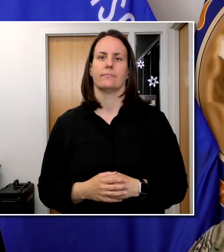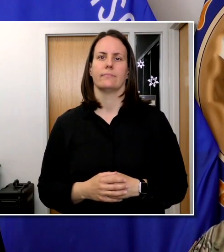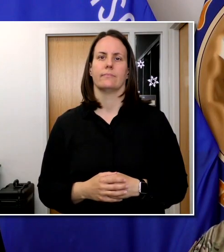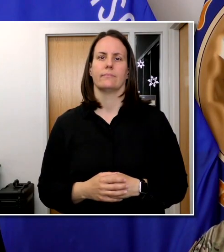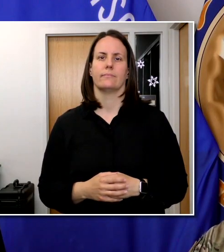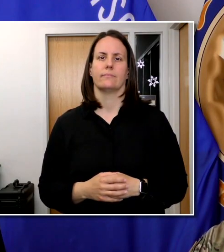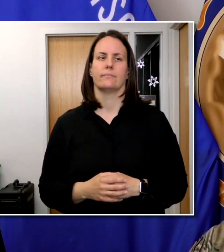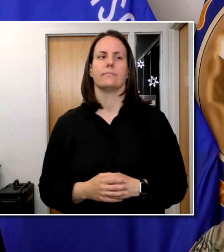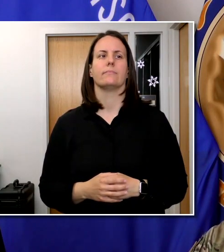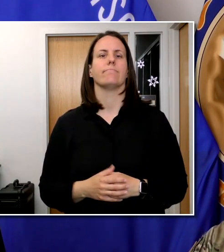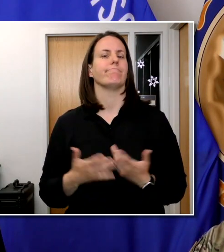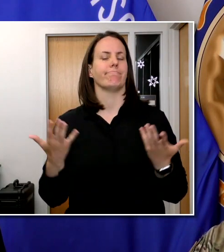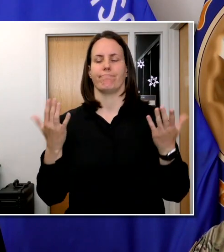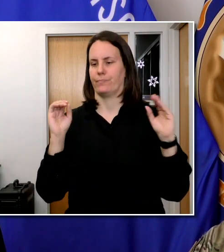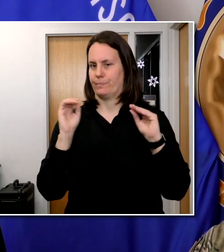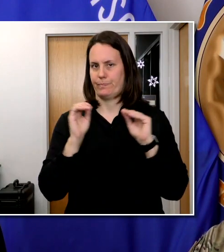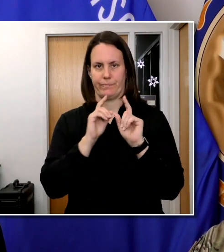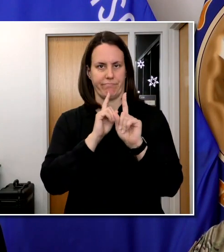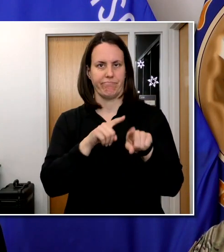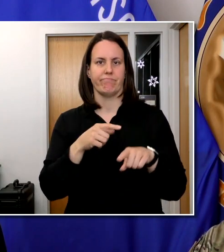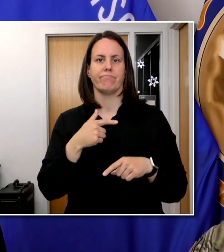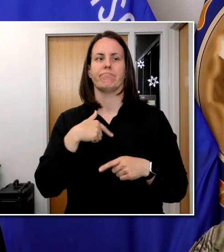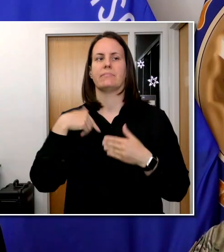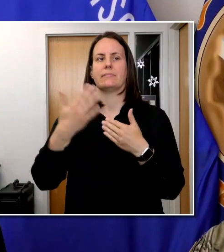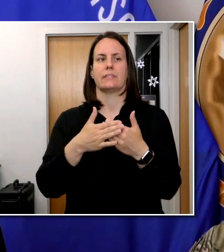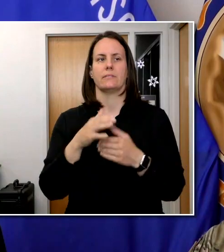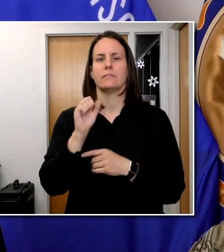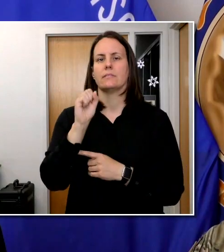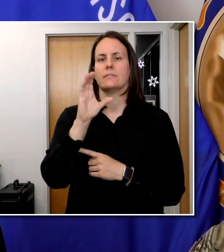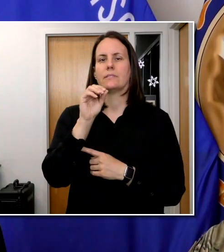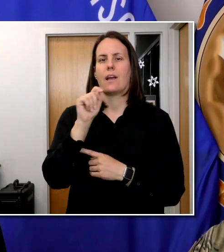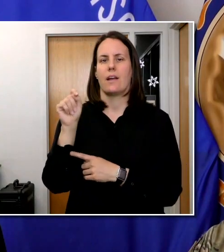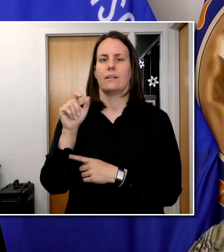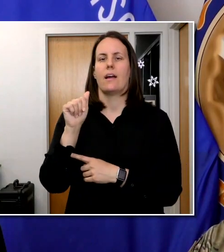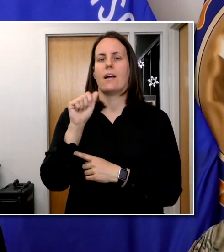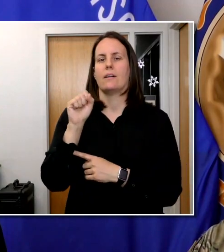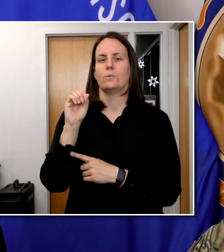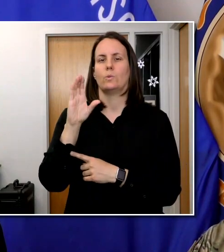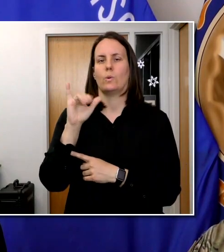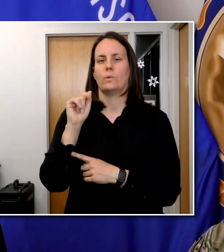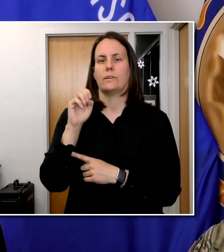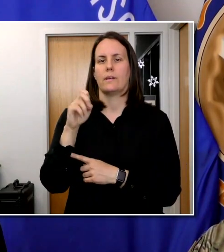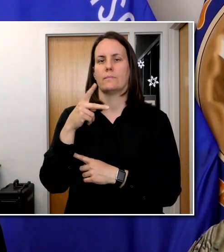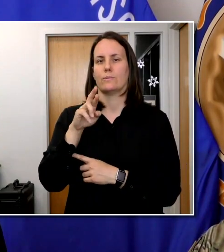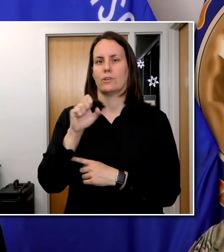All right, we'll move on to Scott Bauer with the Associated Press.